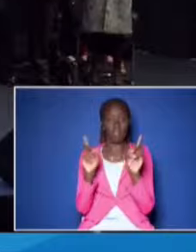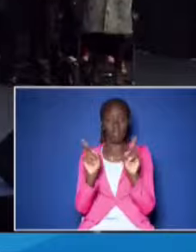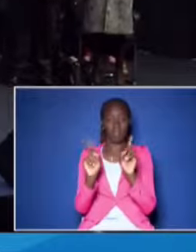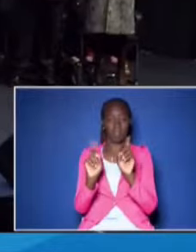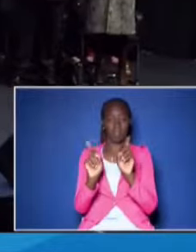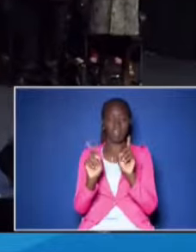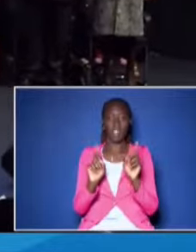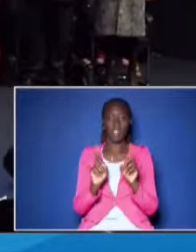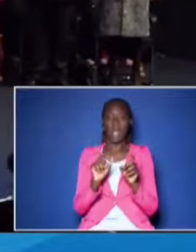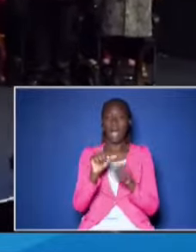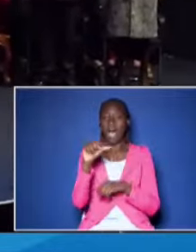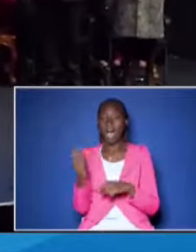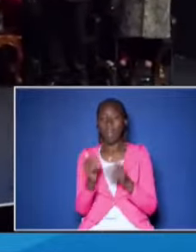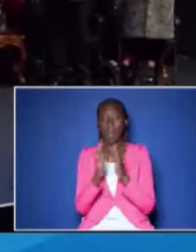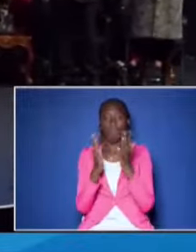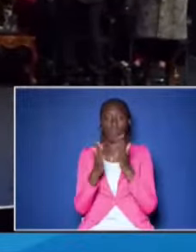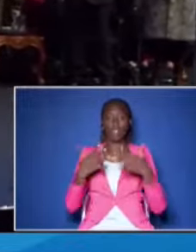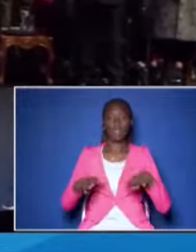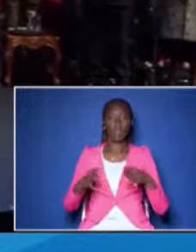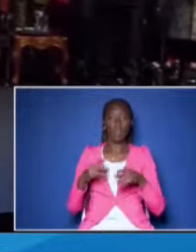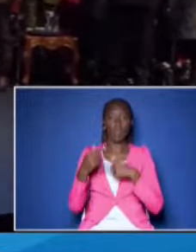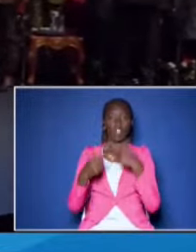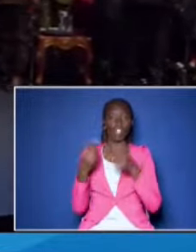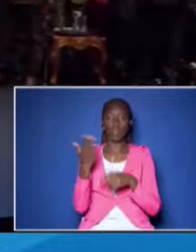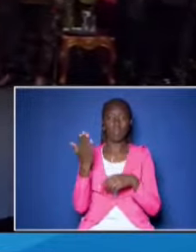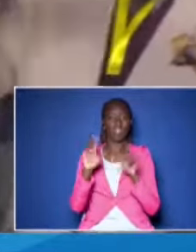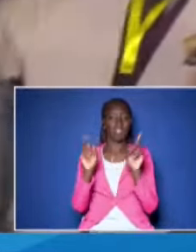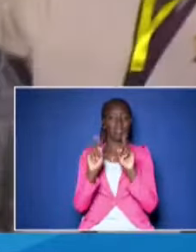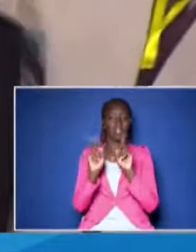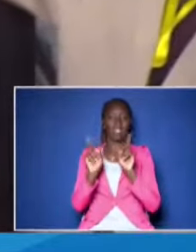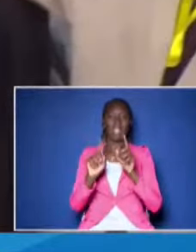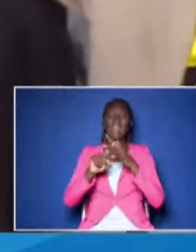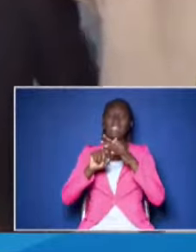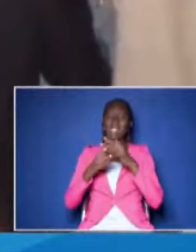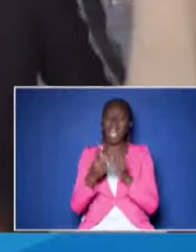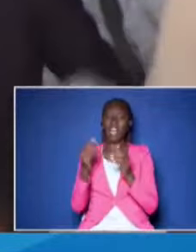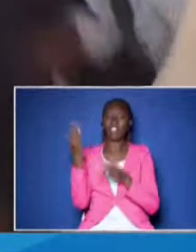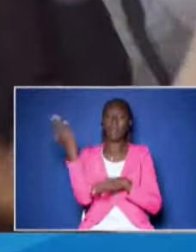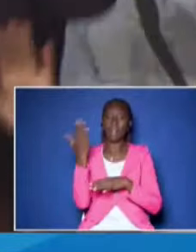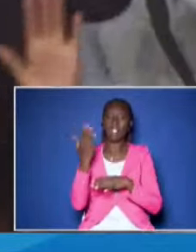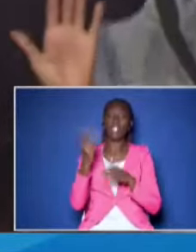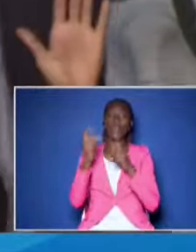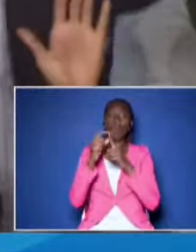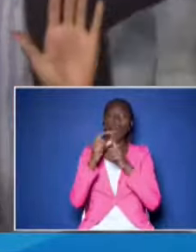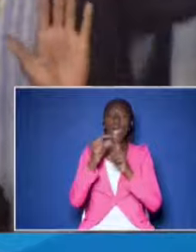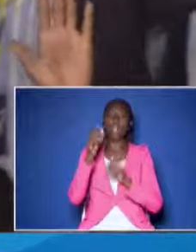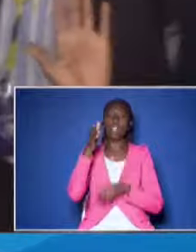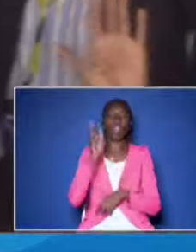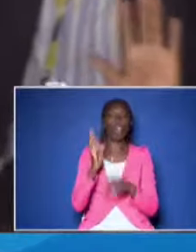preaching somebody else's book and start preaching the word of